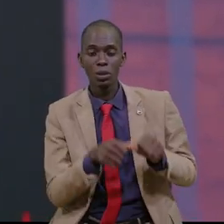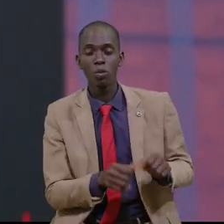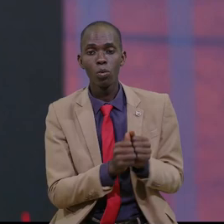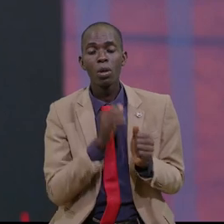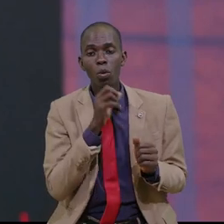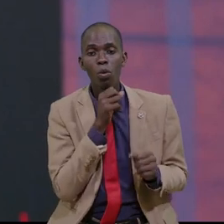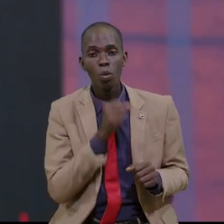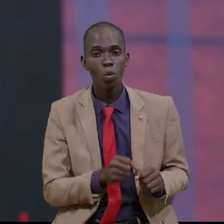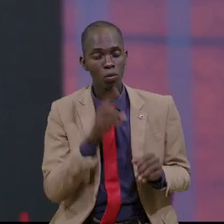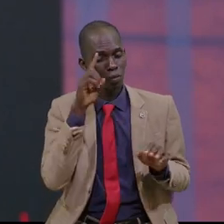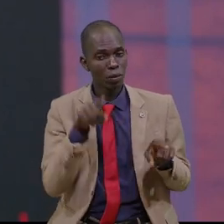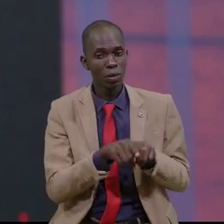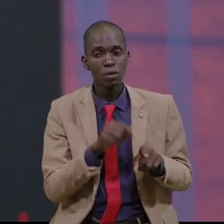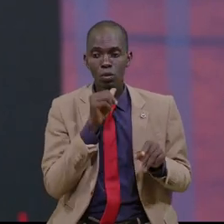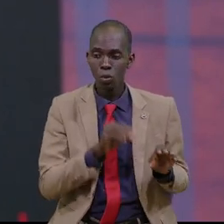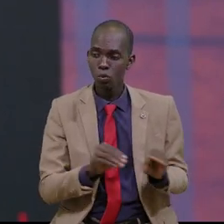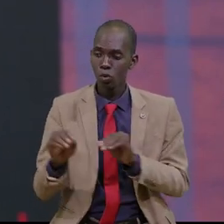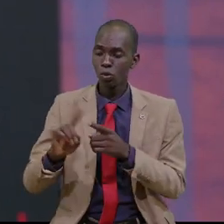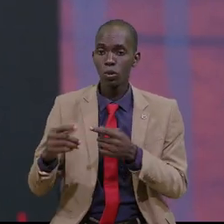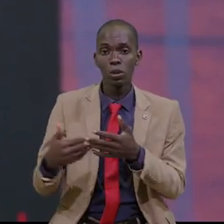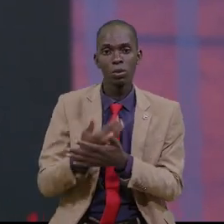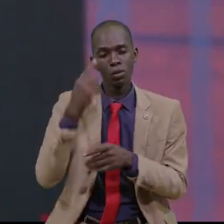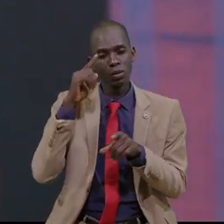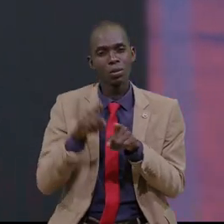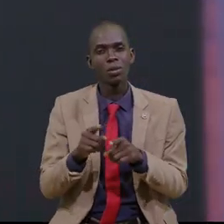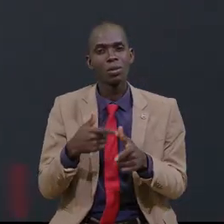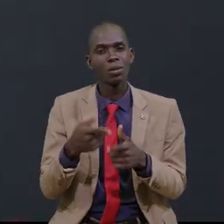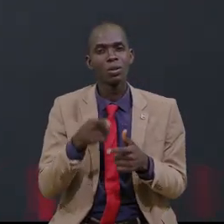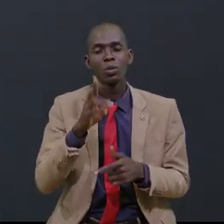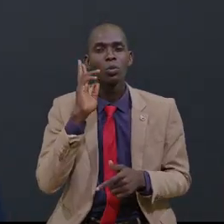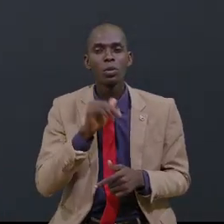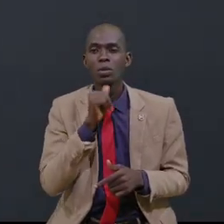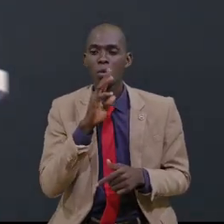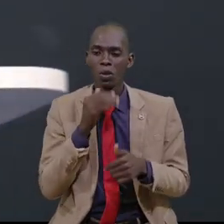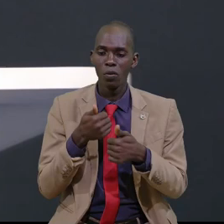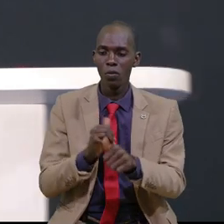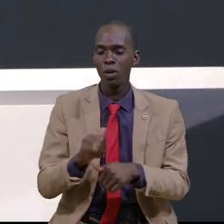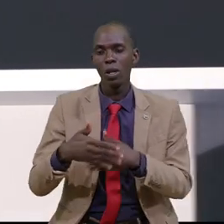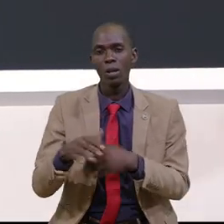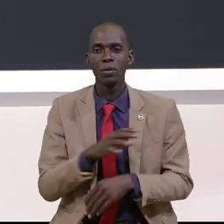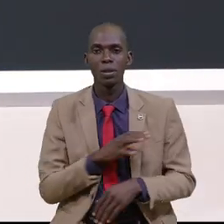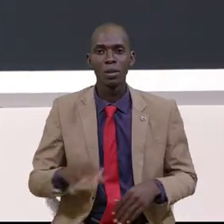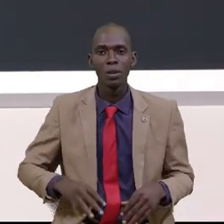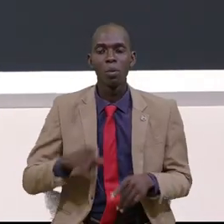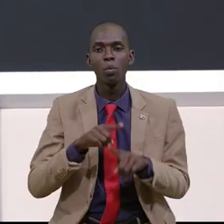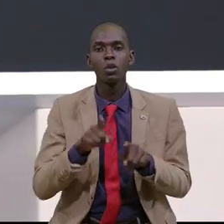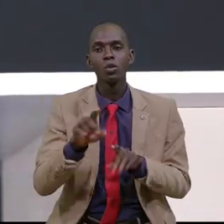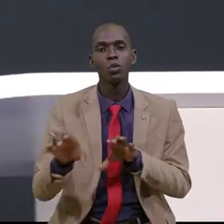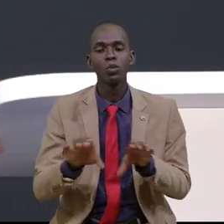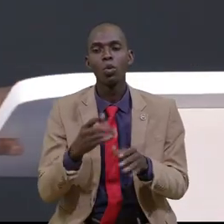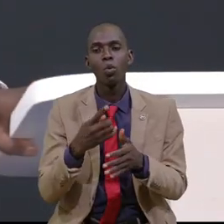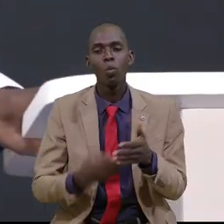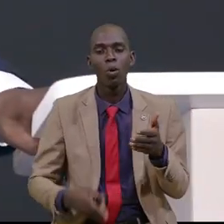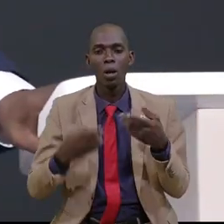be there, but you'll not be following after Christ. You're doing everything that came before the cross and